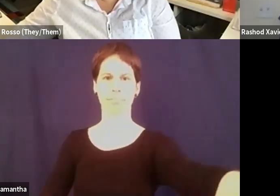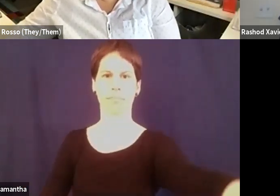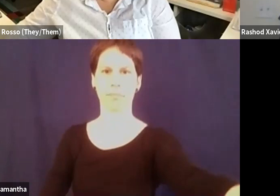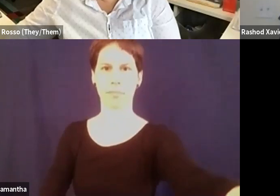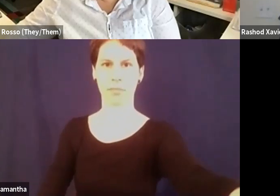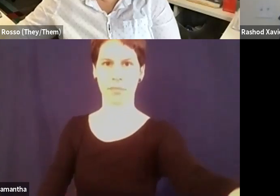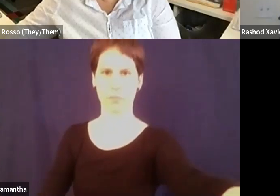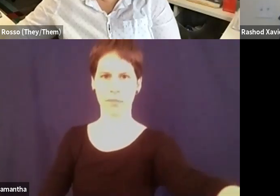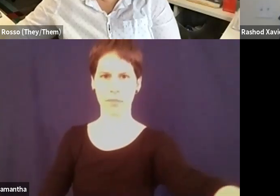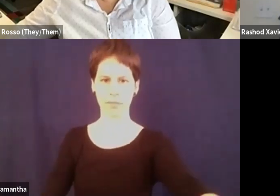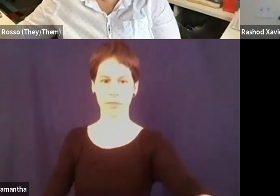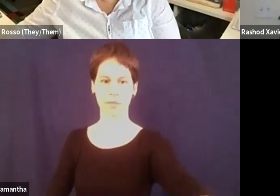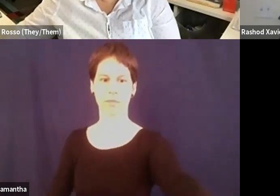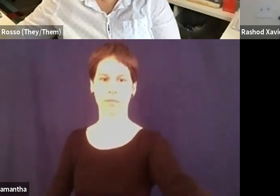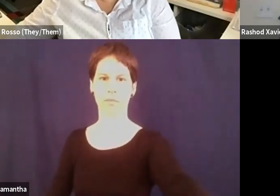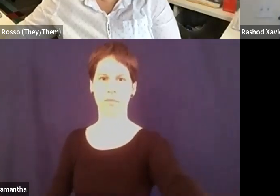initial